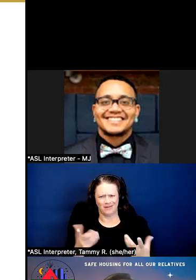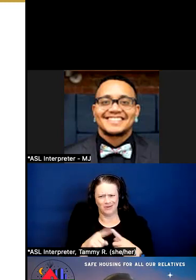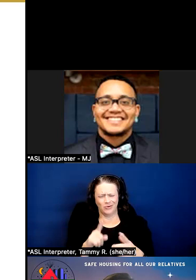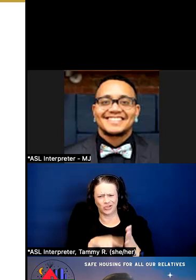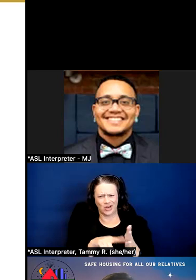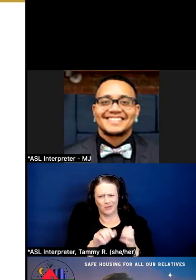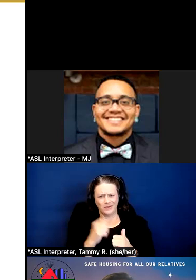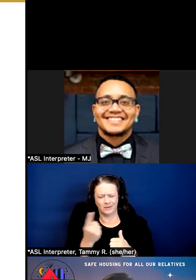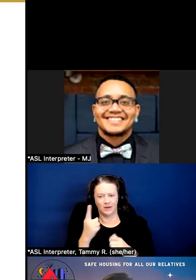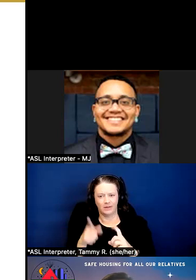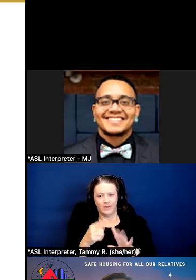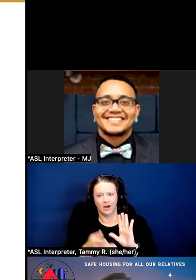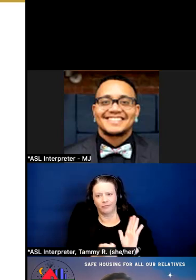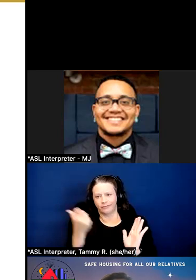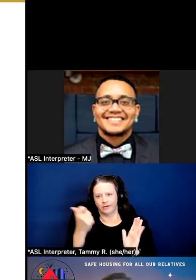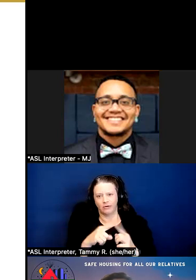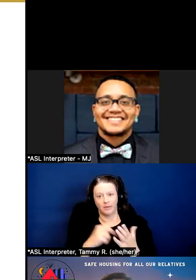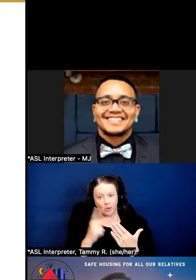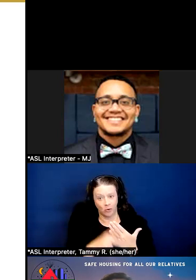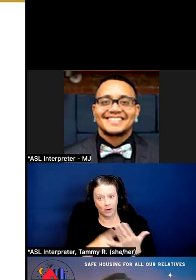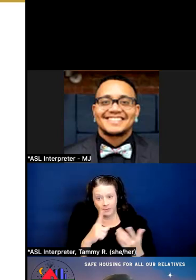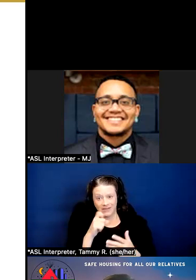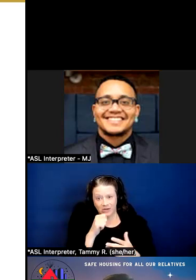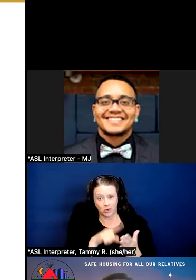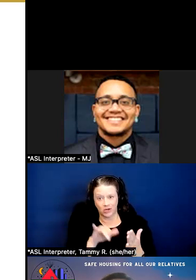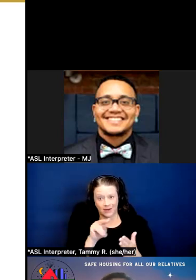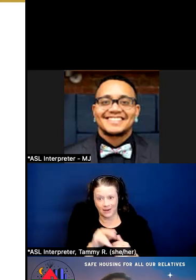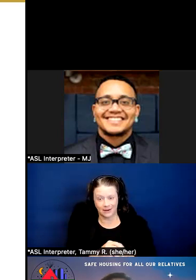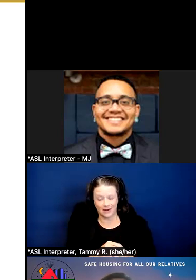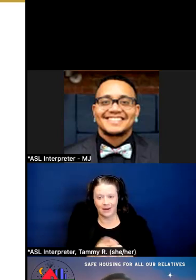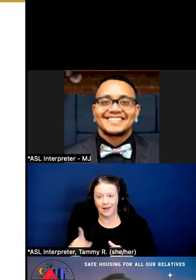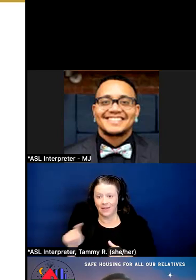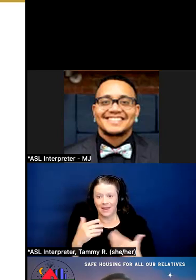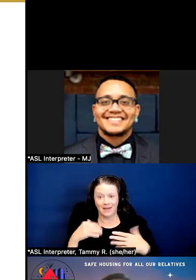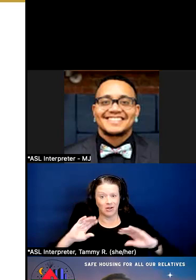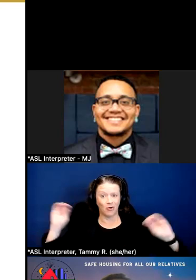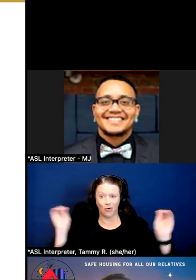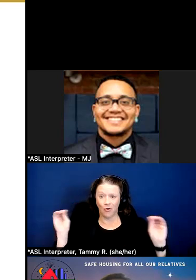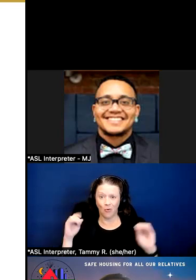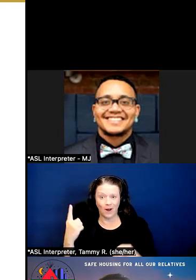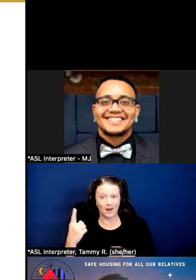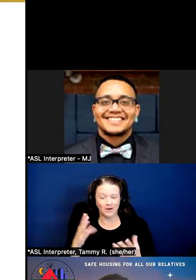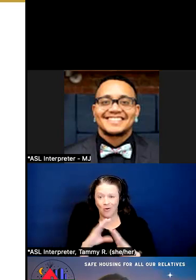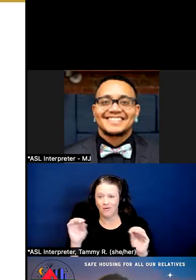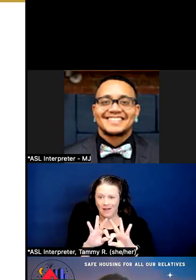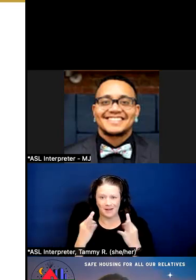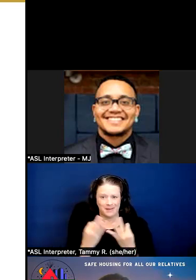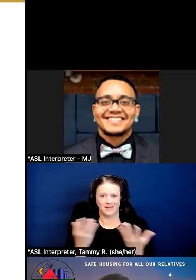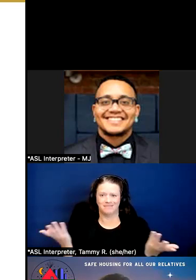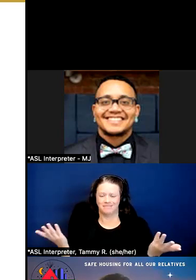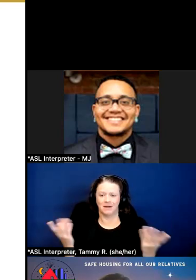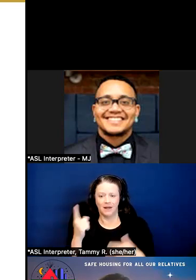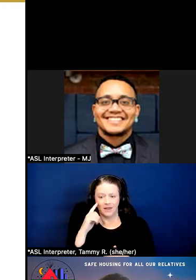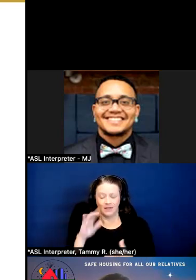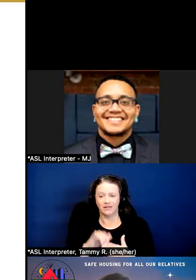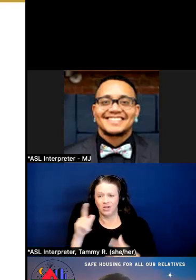They get removed from these programs and they don't have anybody. And I think that that's just really a